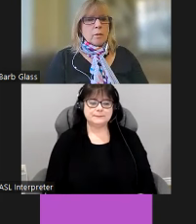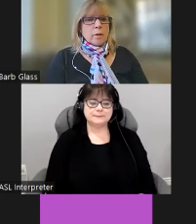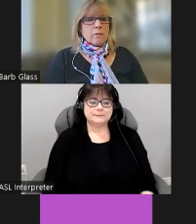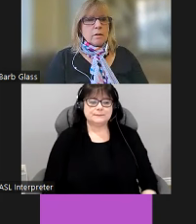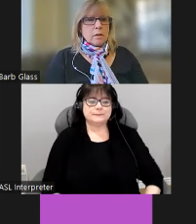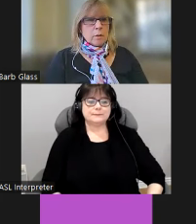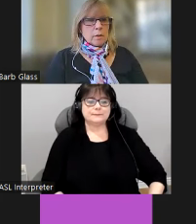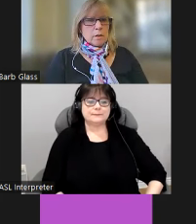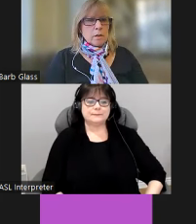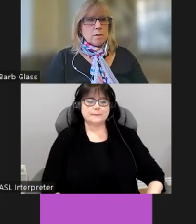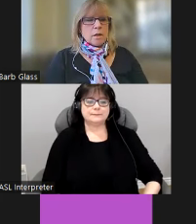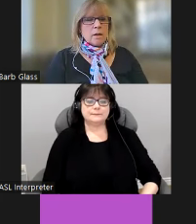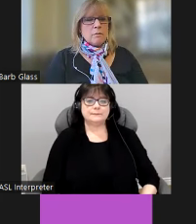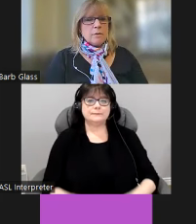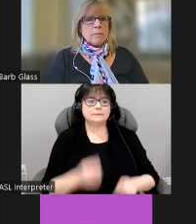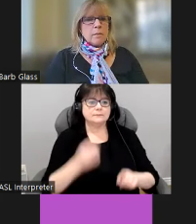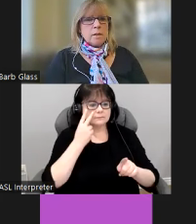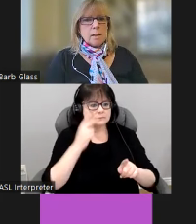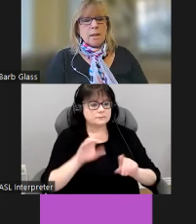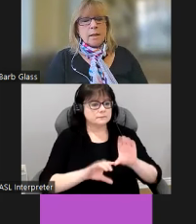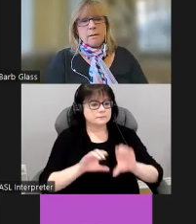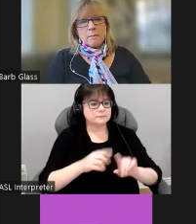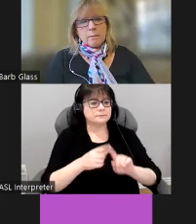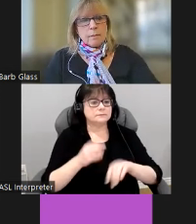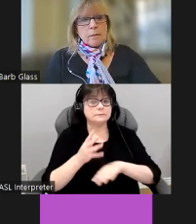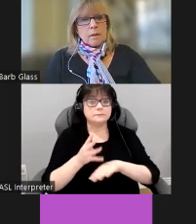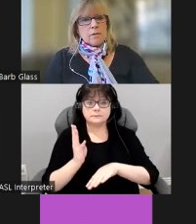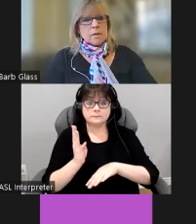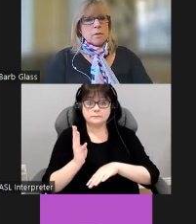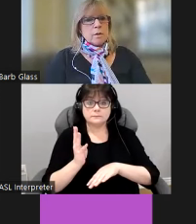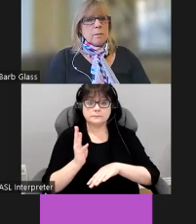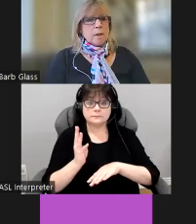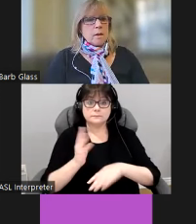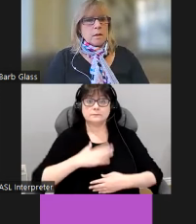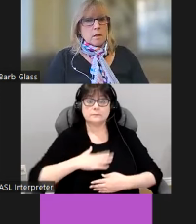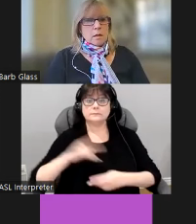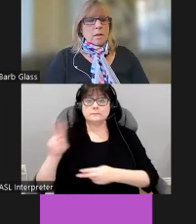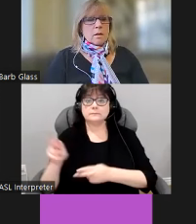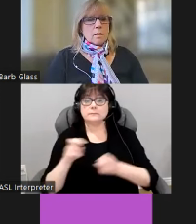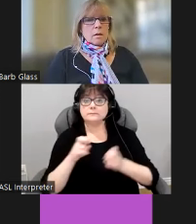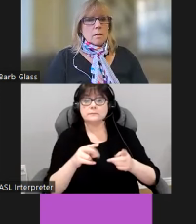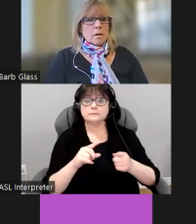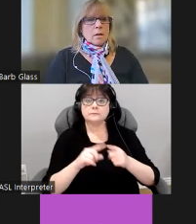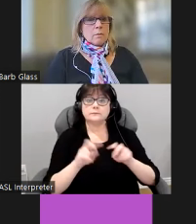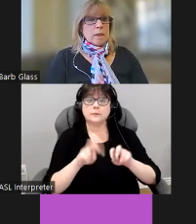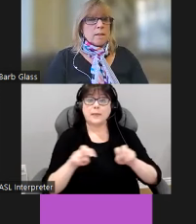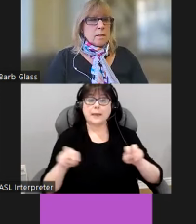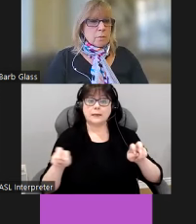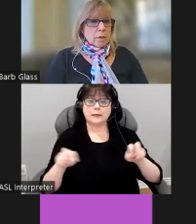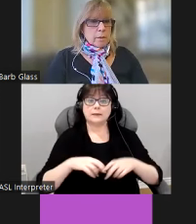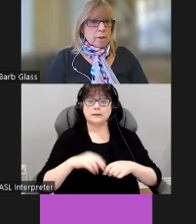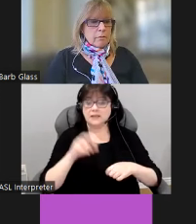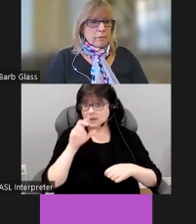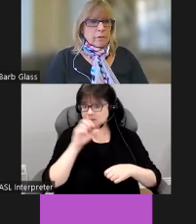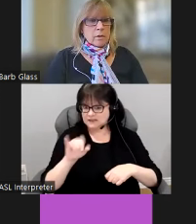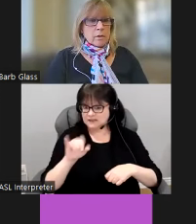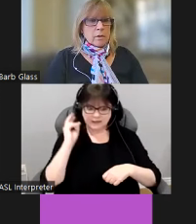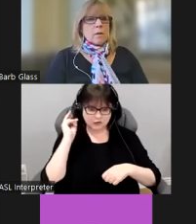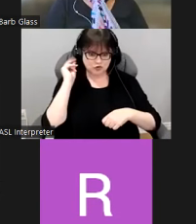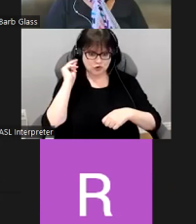Okay, we have a question in the chat from DLI. If someone could make, I'm guessing that's probably